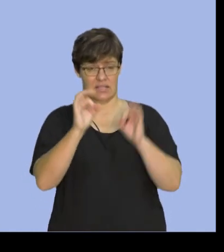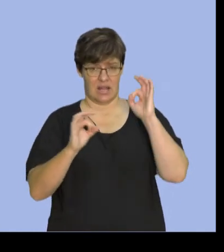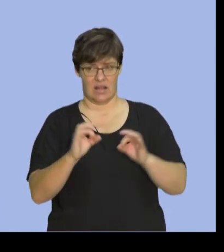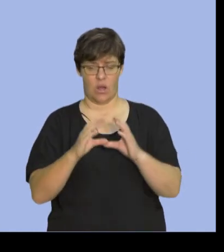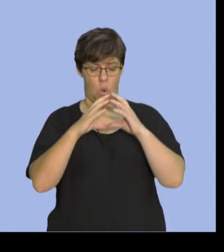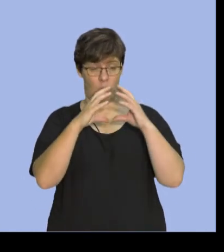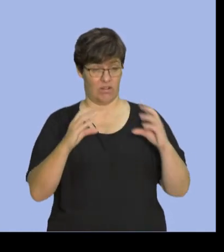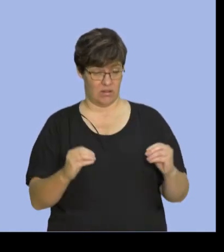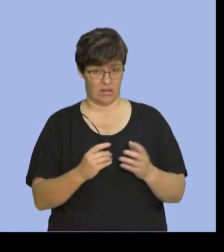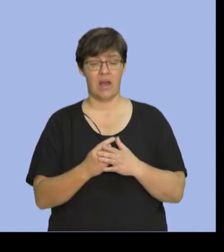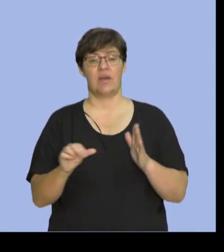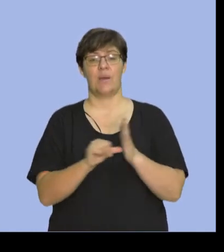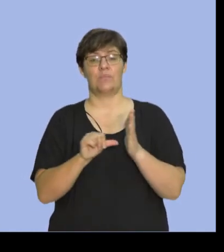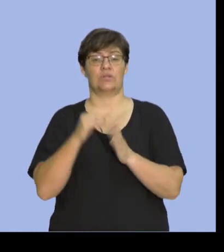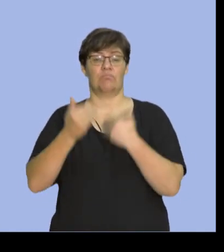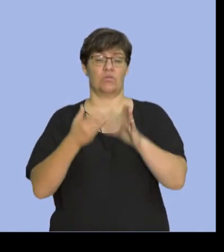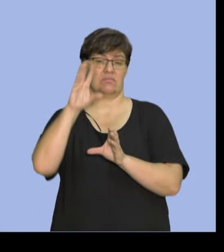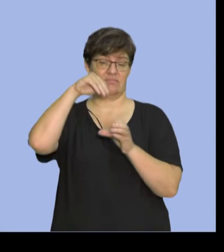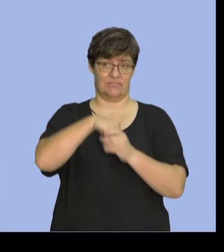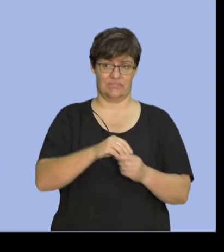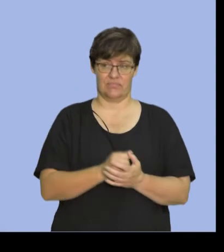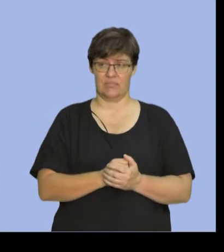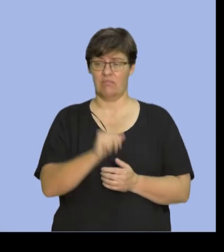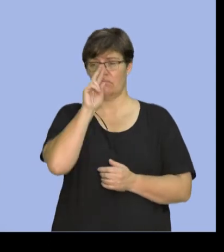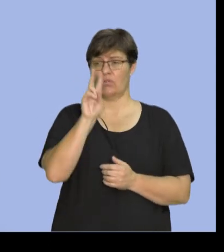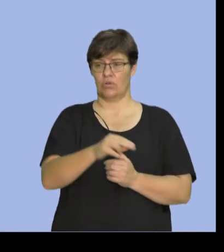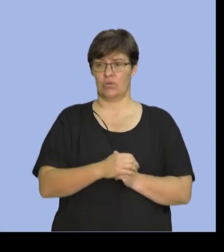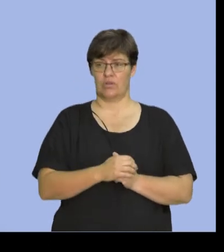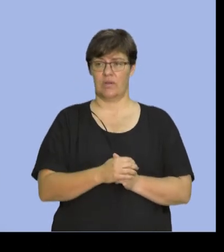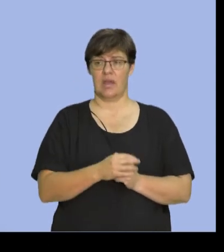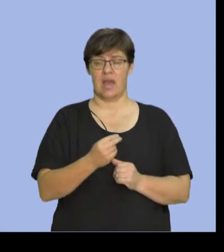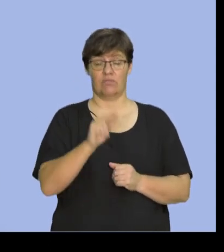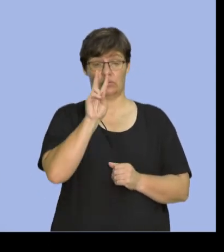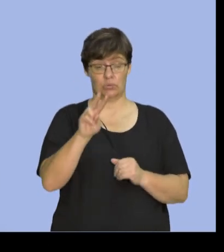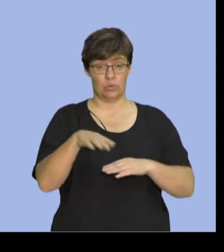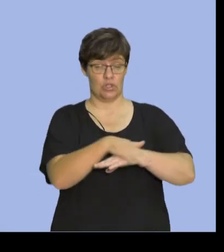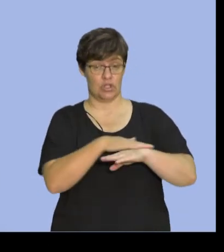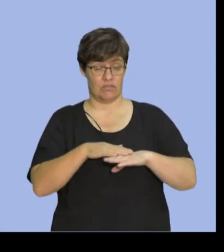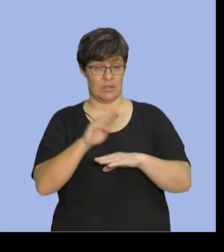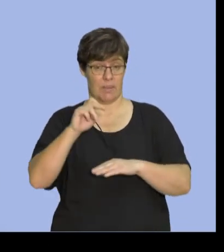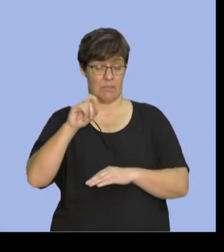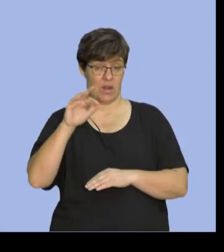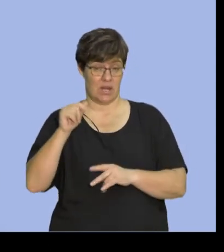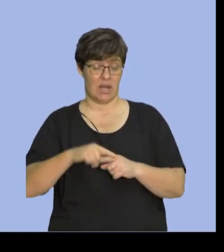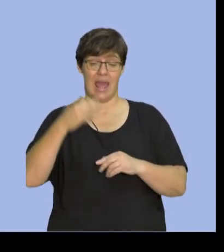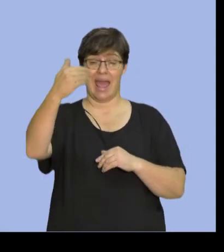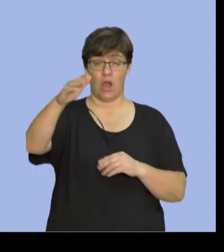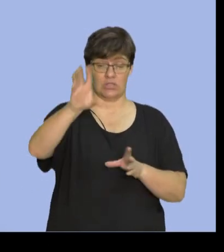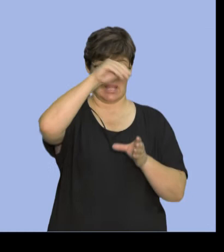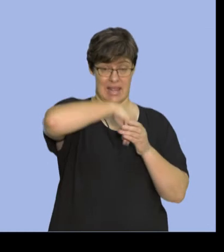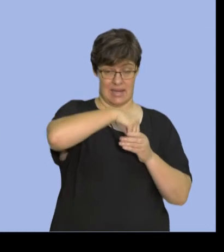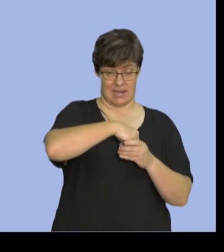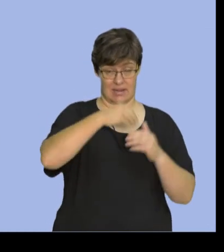out important processes. Let's look at that. They have two surface membranes, an outer and an inner membrane, as I